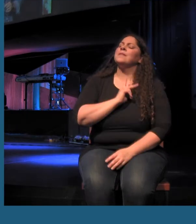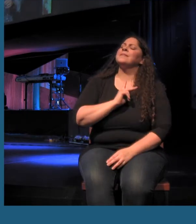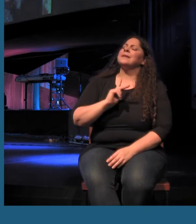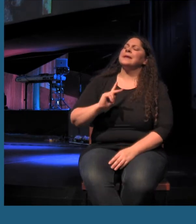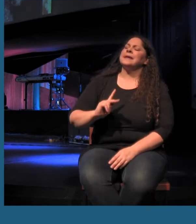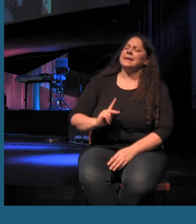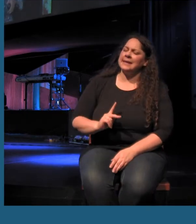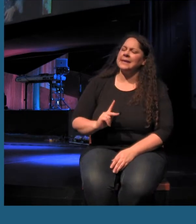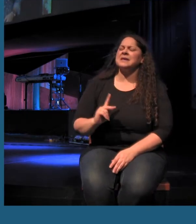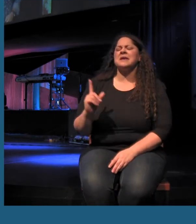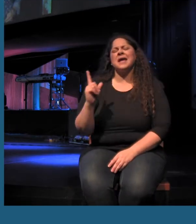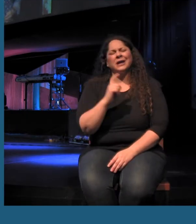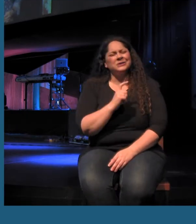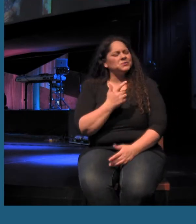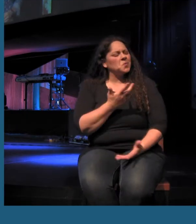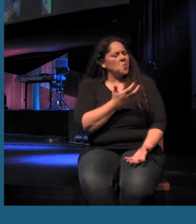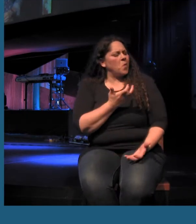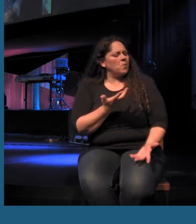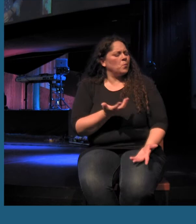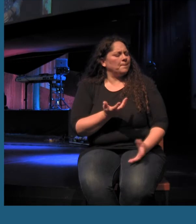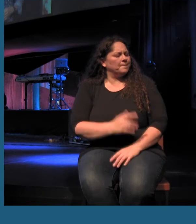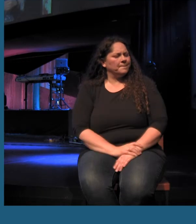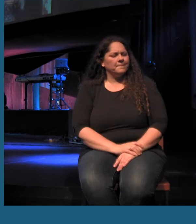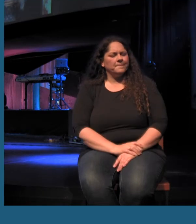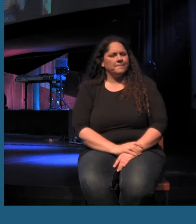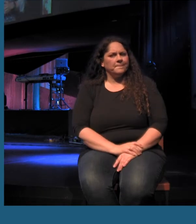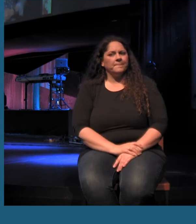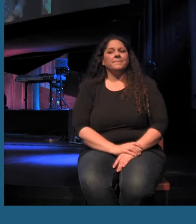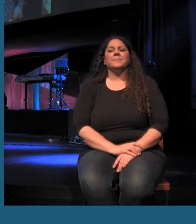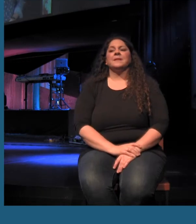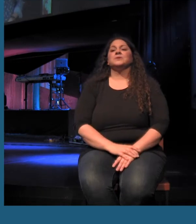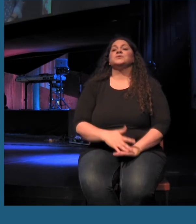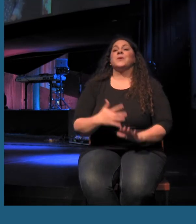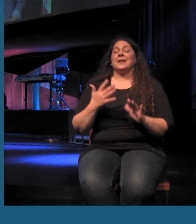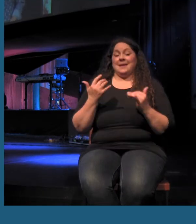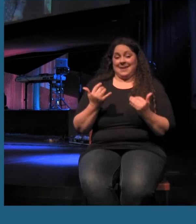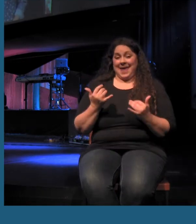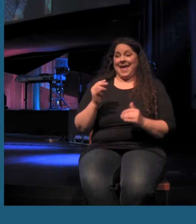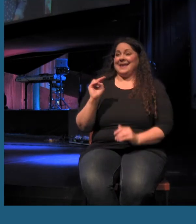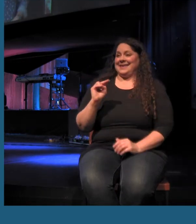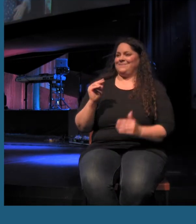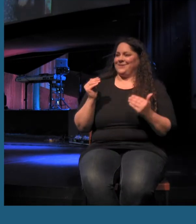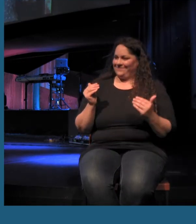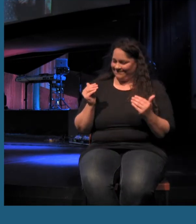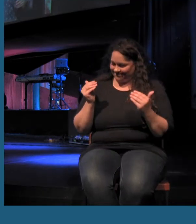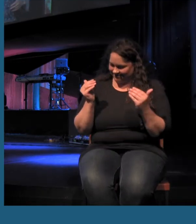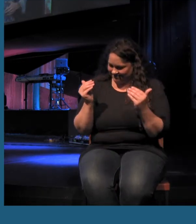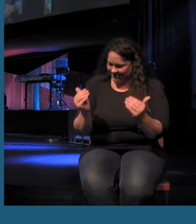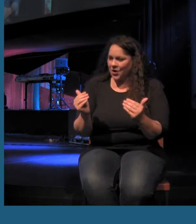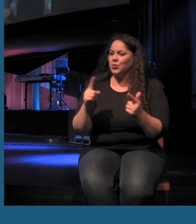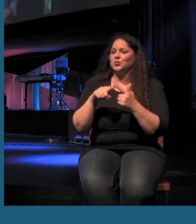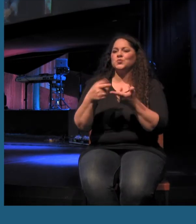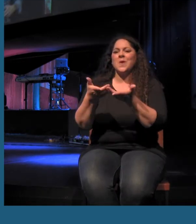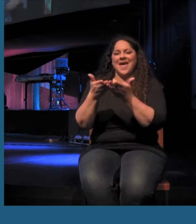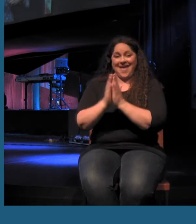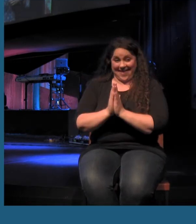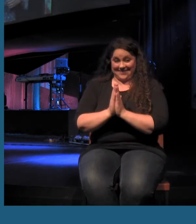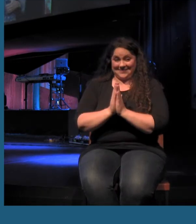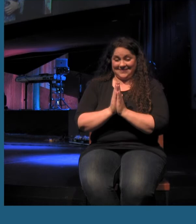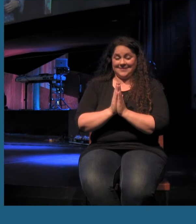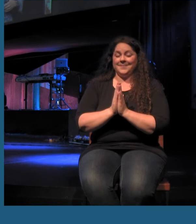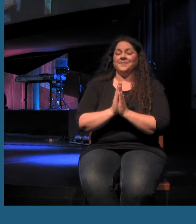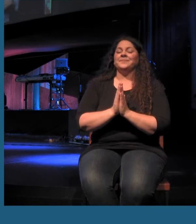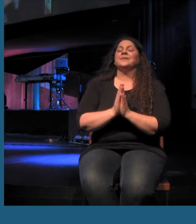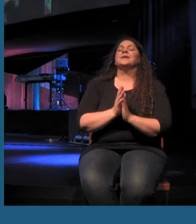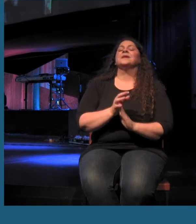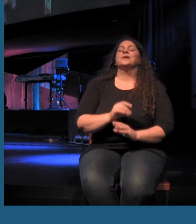it you want?" And that sets up Nehemiah to request. That sets up Nehemiah to take this step. And the